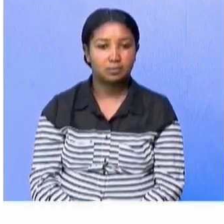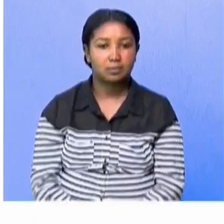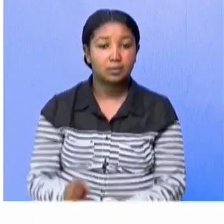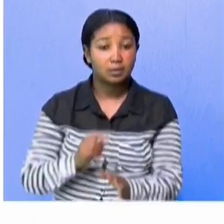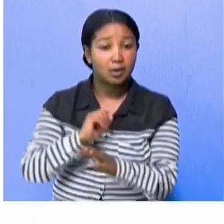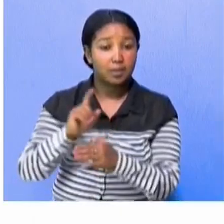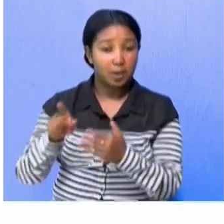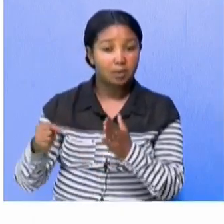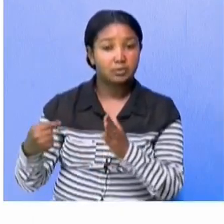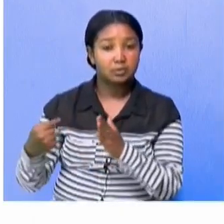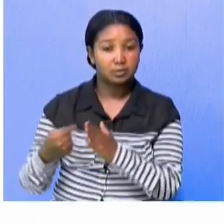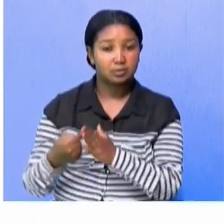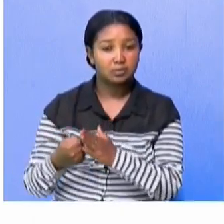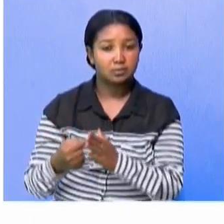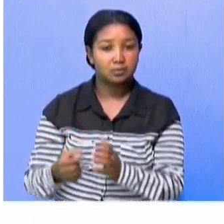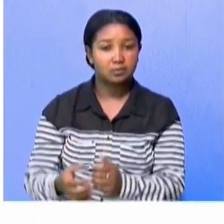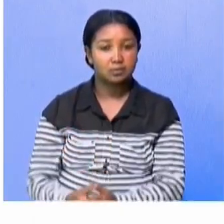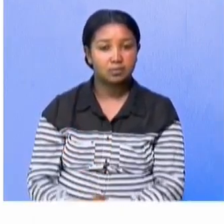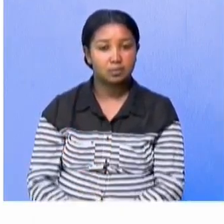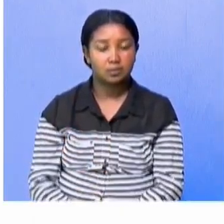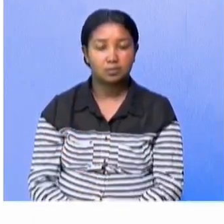about